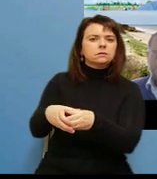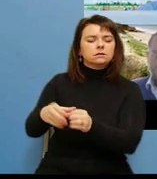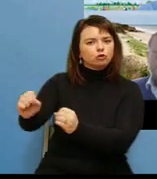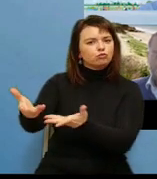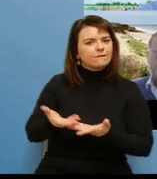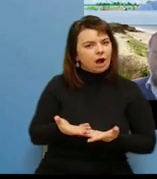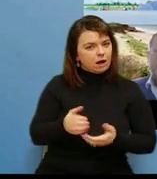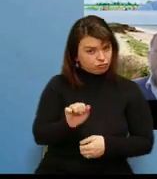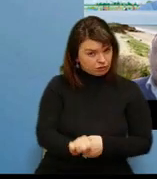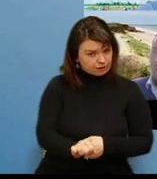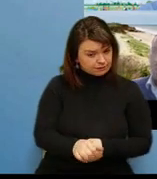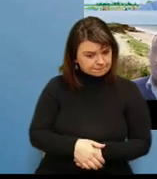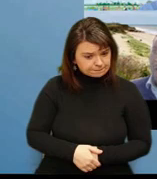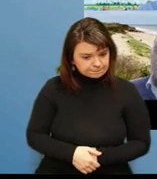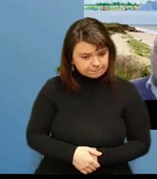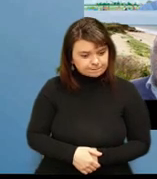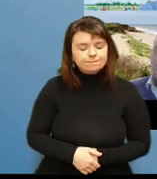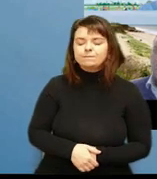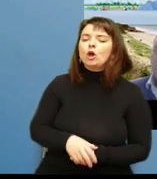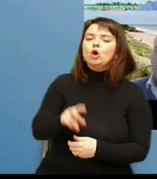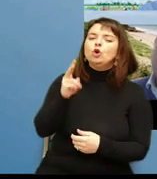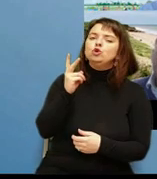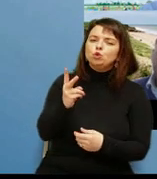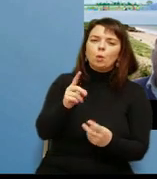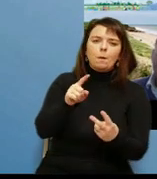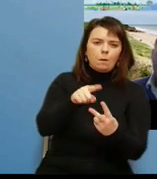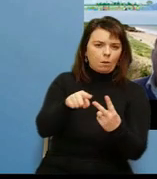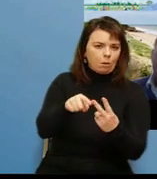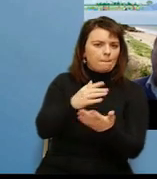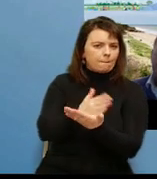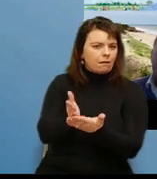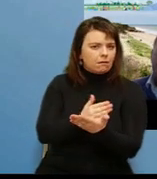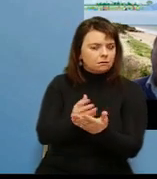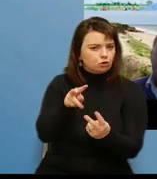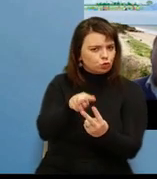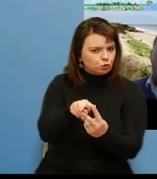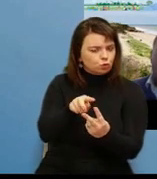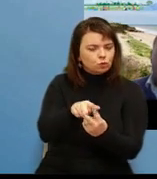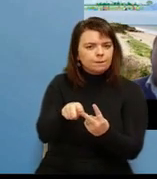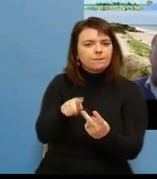this service? So there are two parts to that.